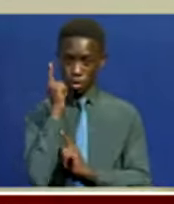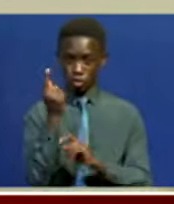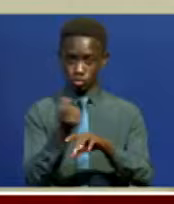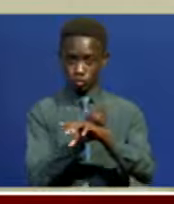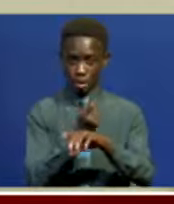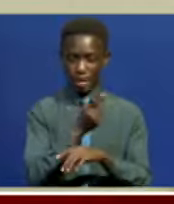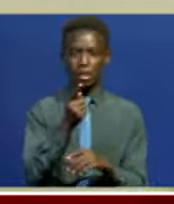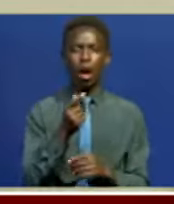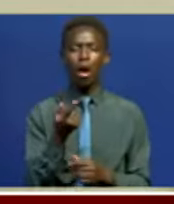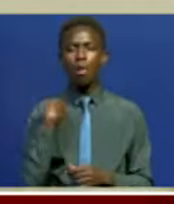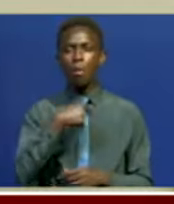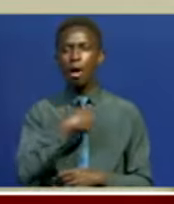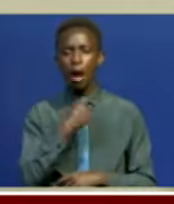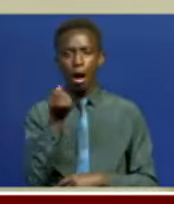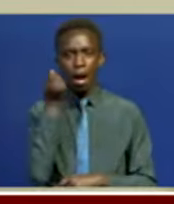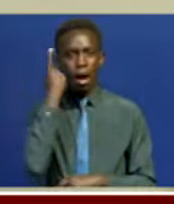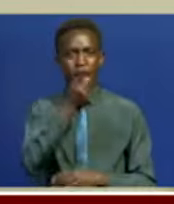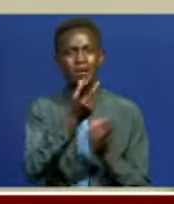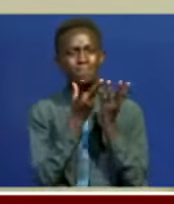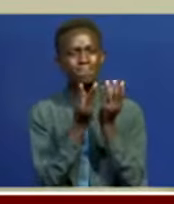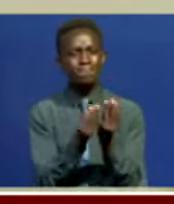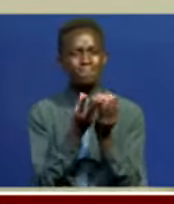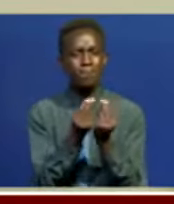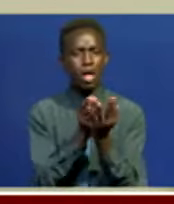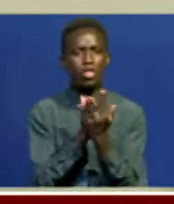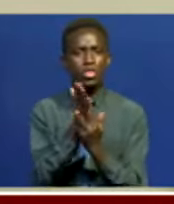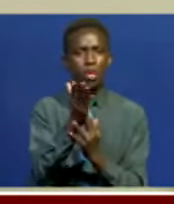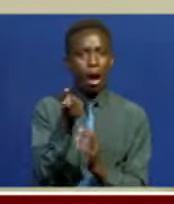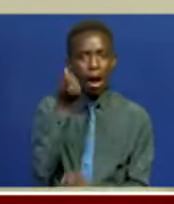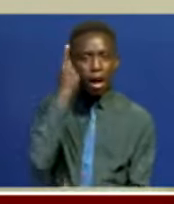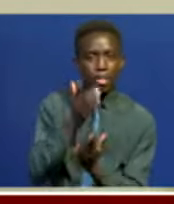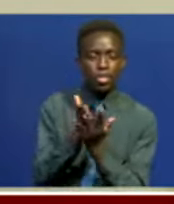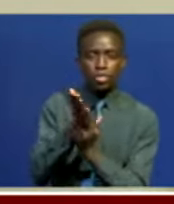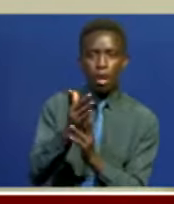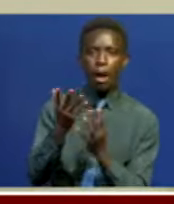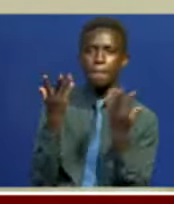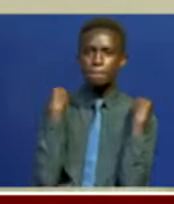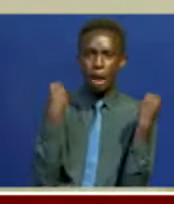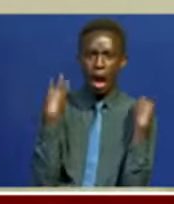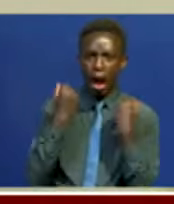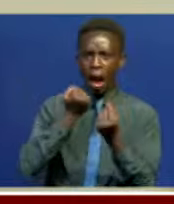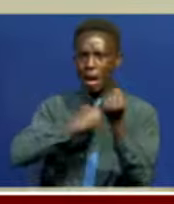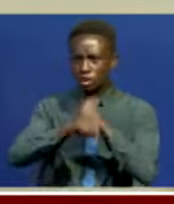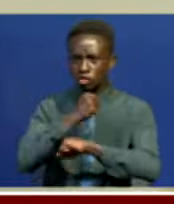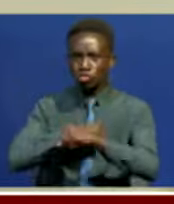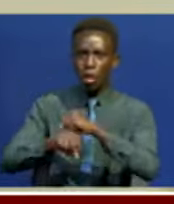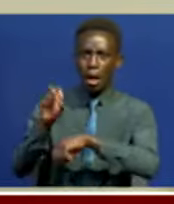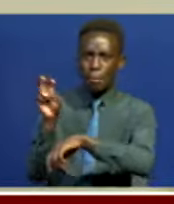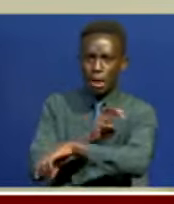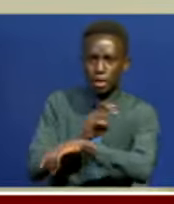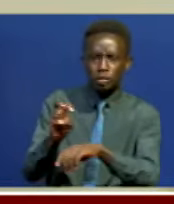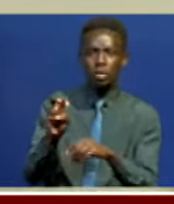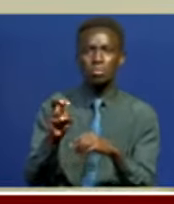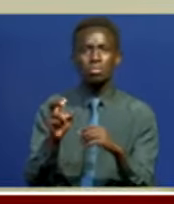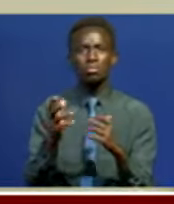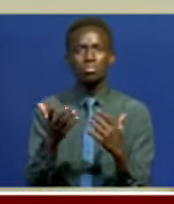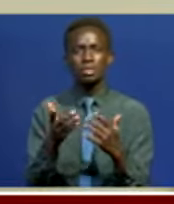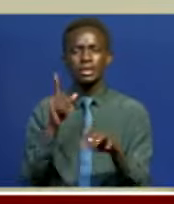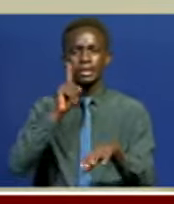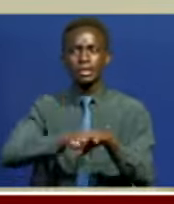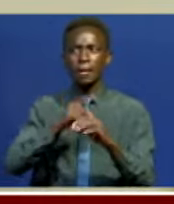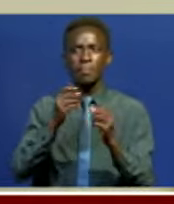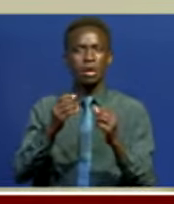in understanding concepts through practical assessment, practical, you know, delivery. When we deliver the